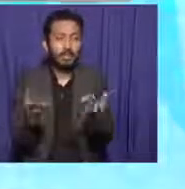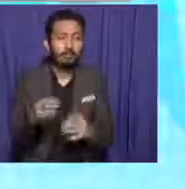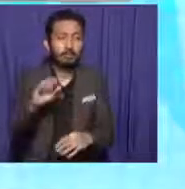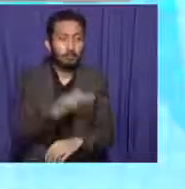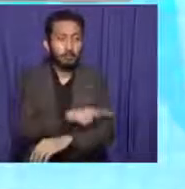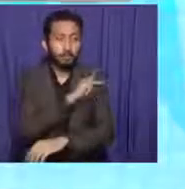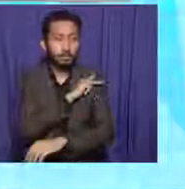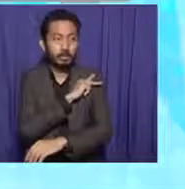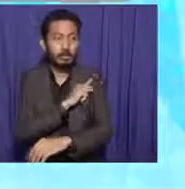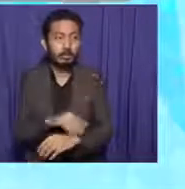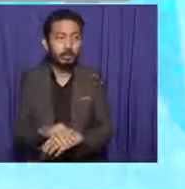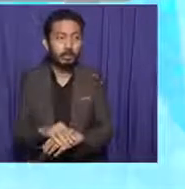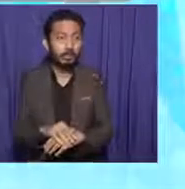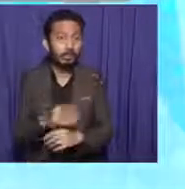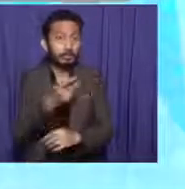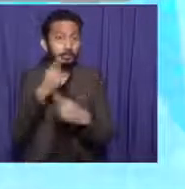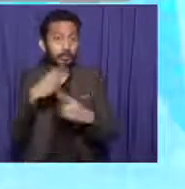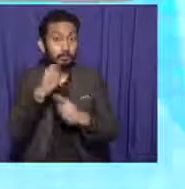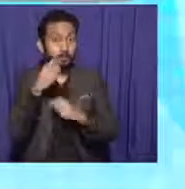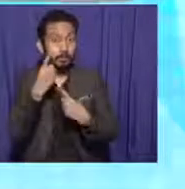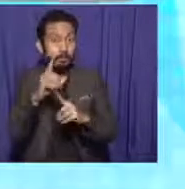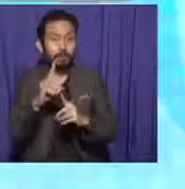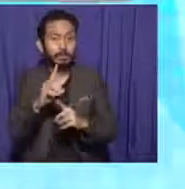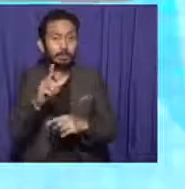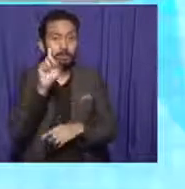Irms. The answer is